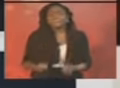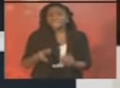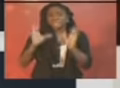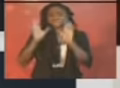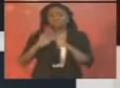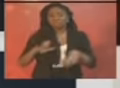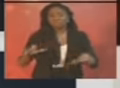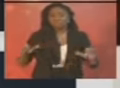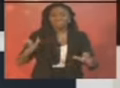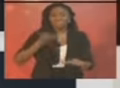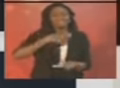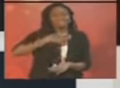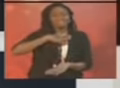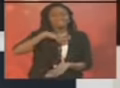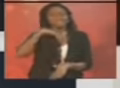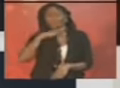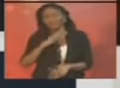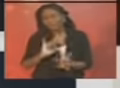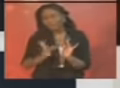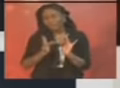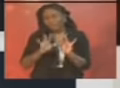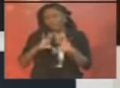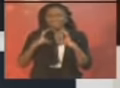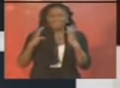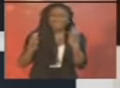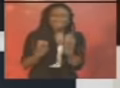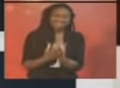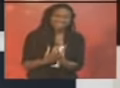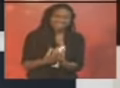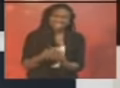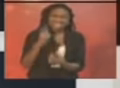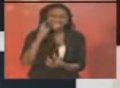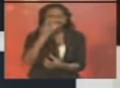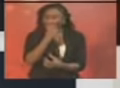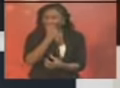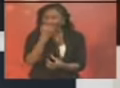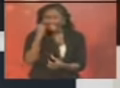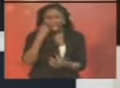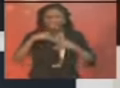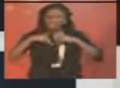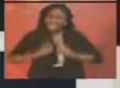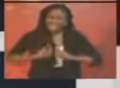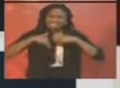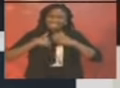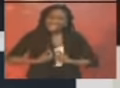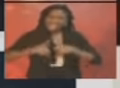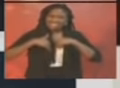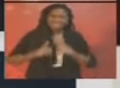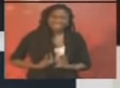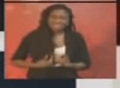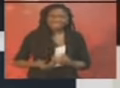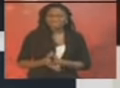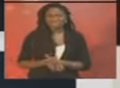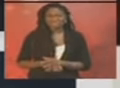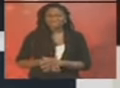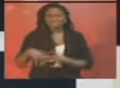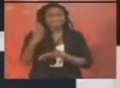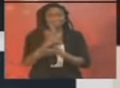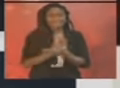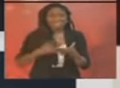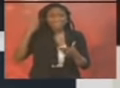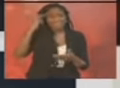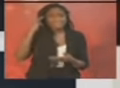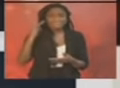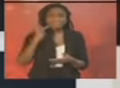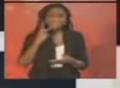been lost and untethered because they're not managing. In fact, some parents have told me that they even do the classes for their children. They might